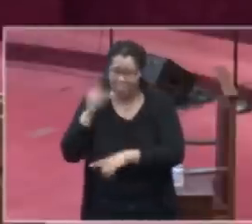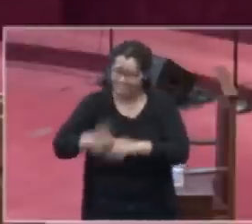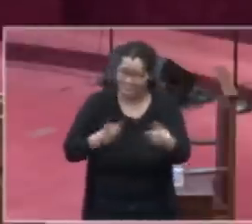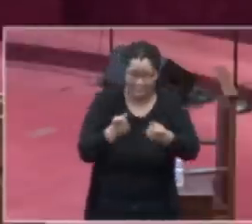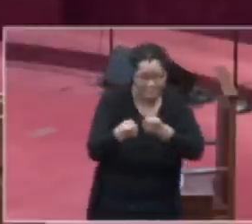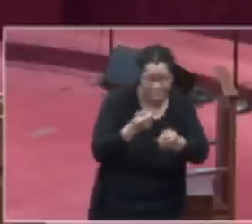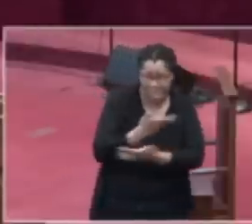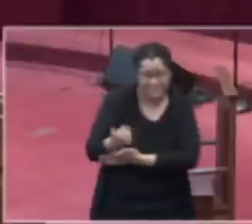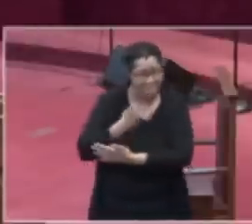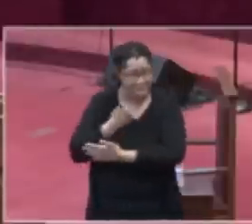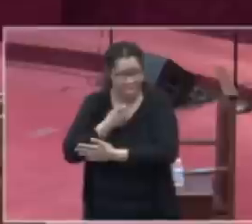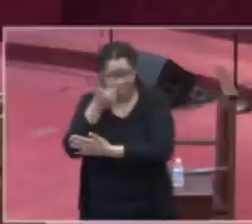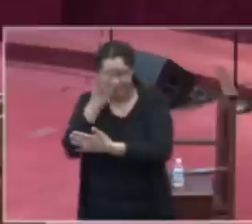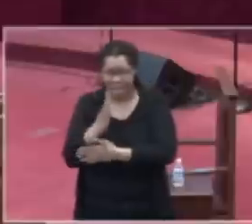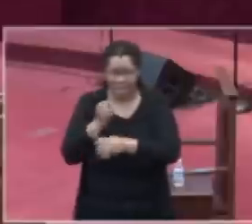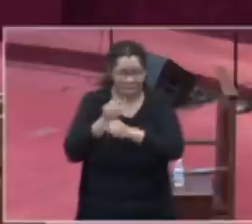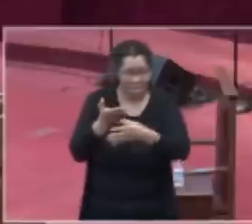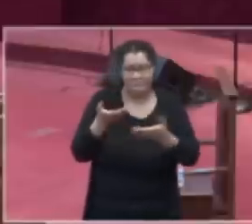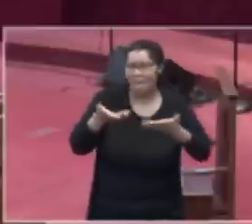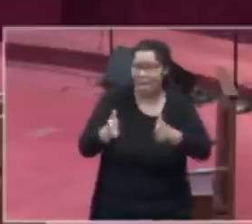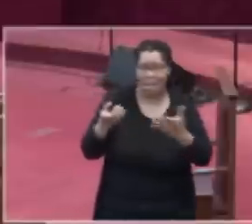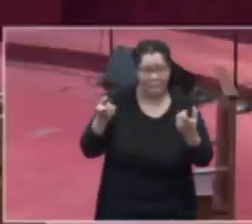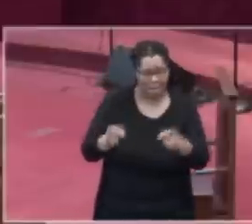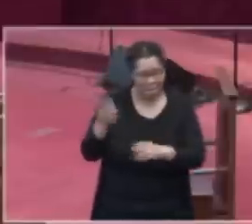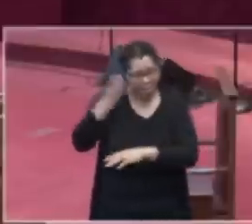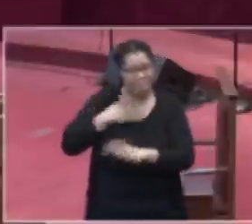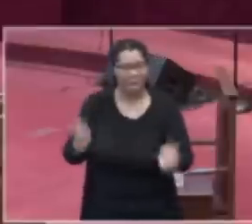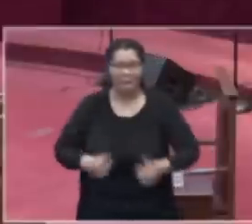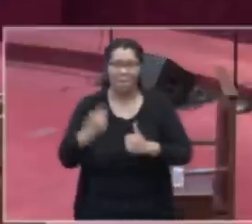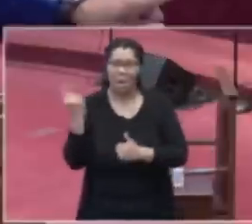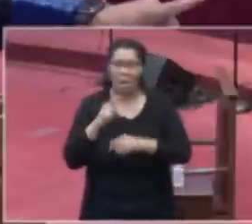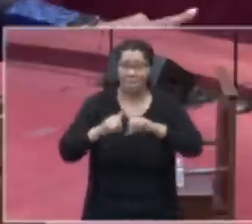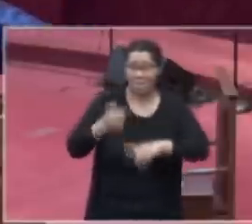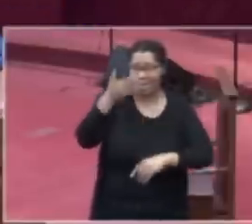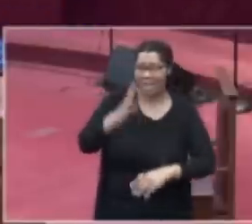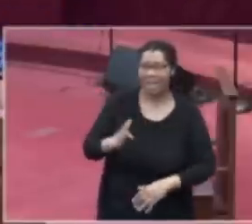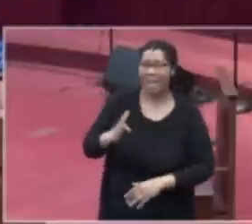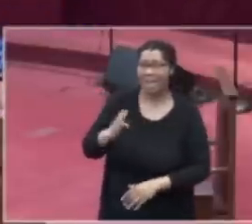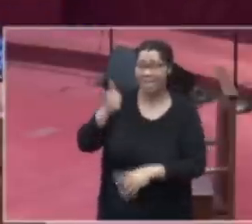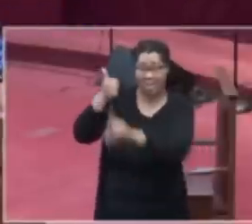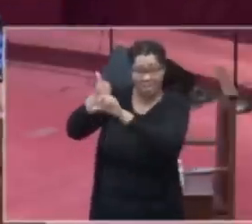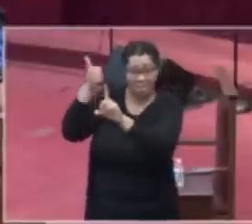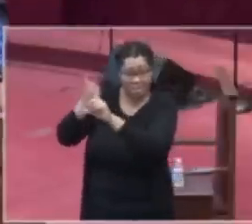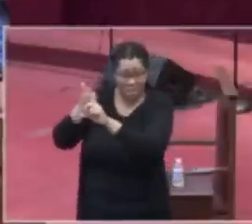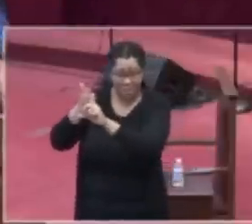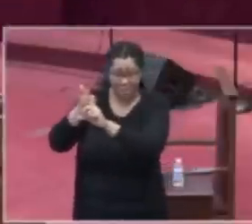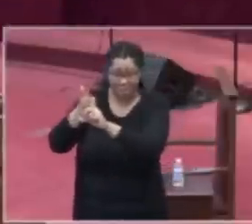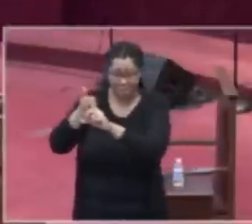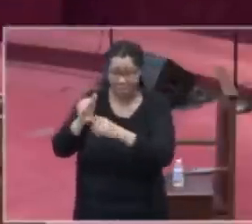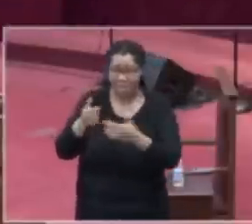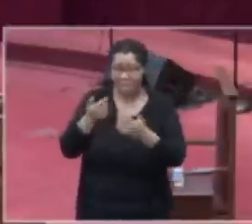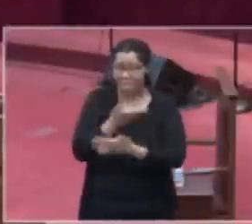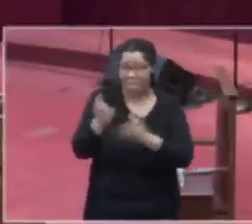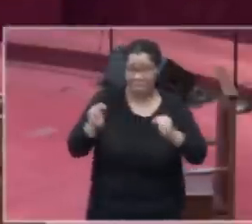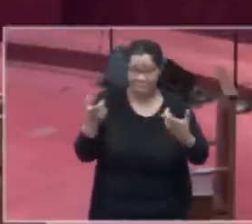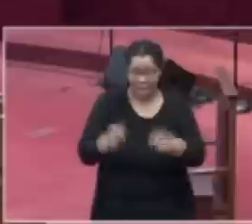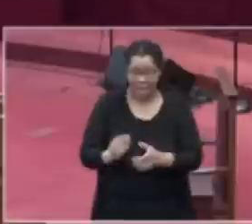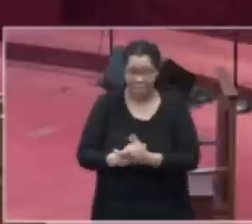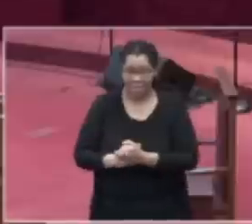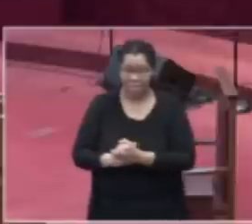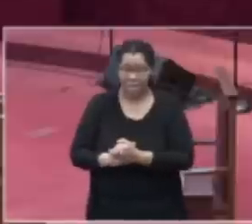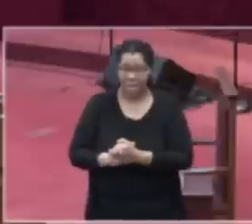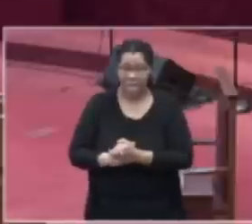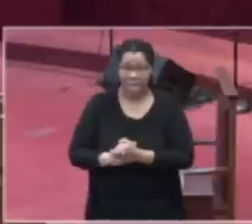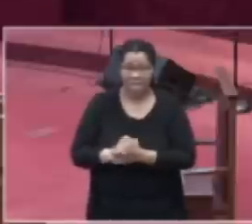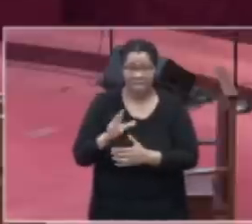things that God has given to me. And only because he is God could this have taken place. I was telling 8:30,